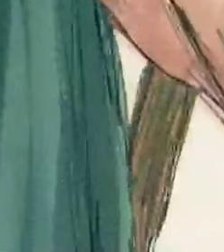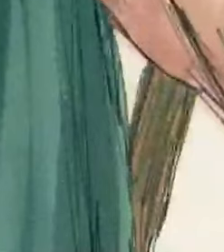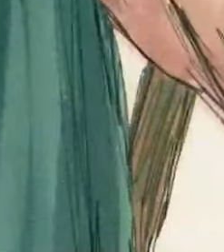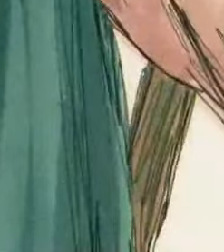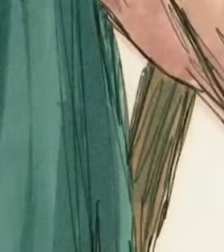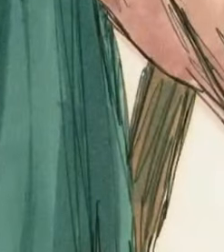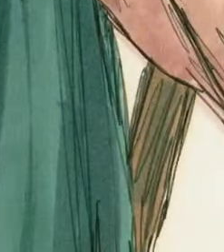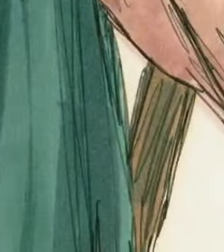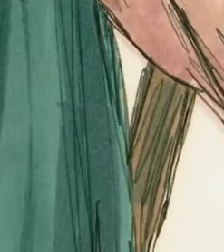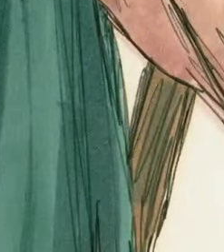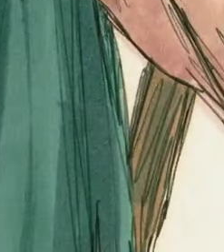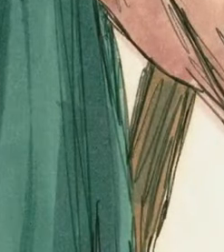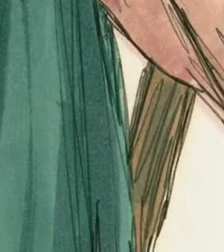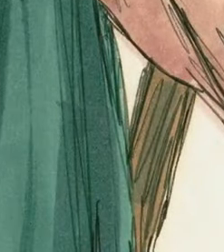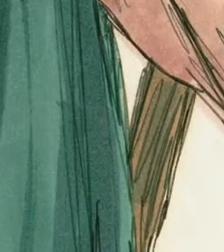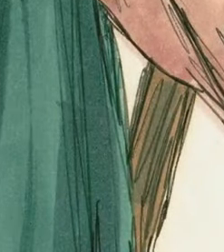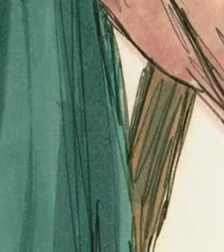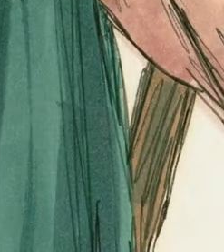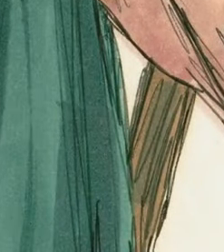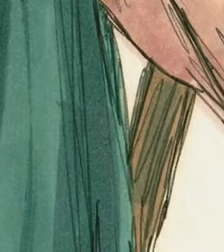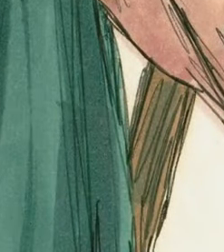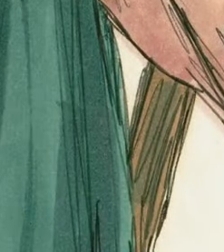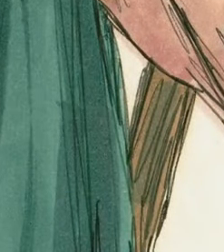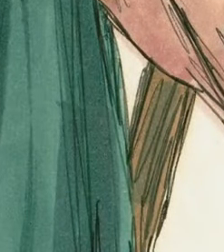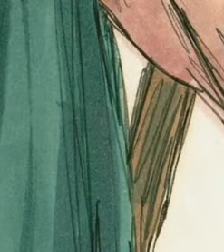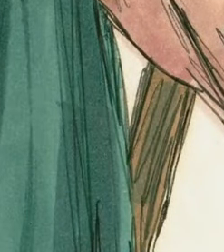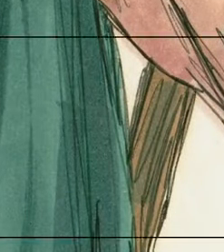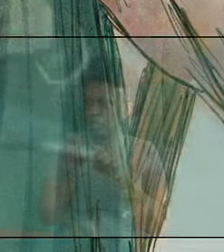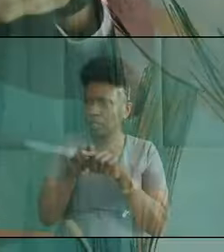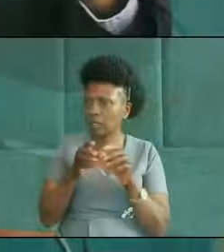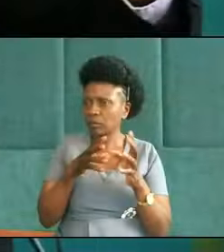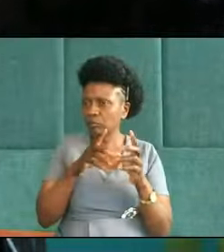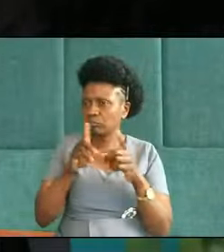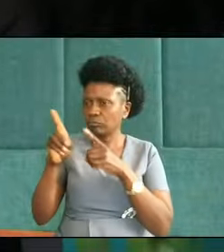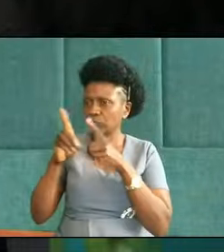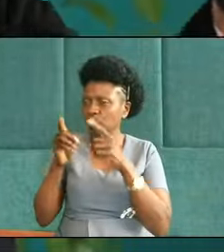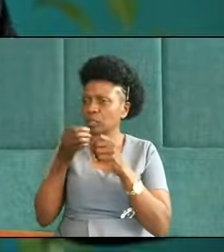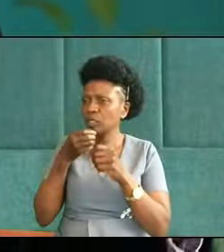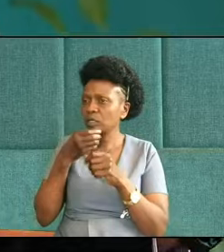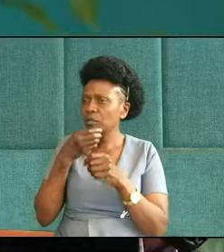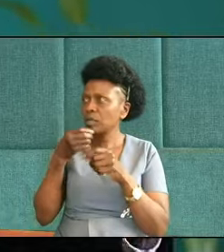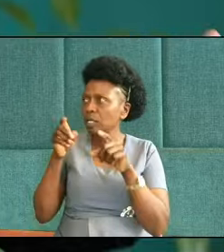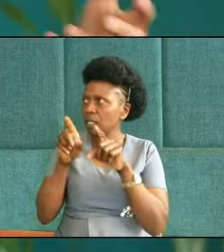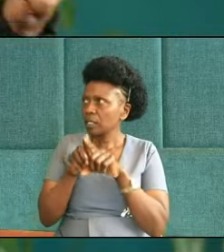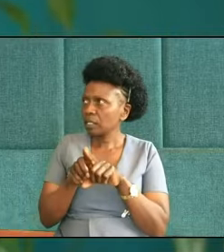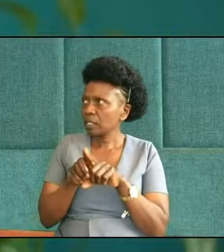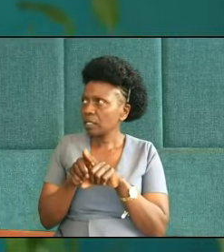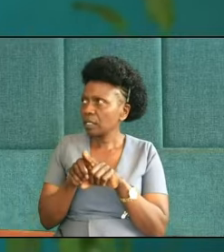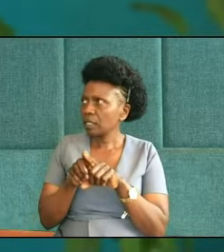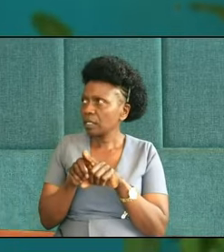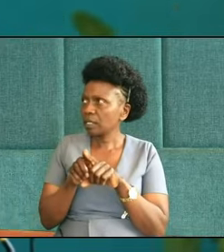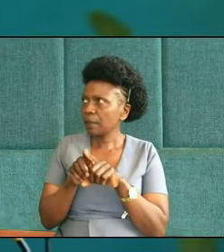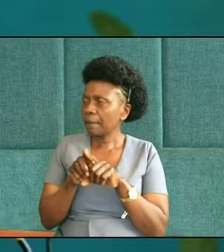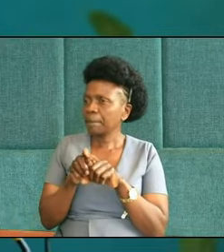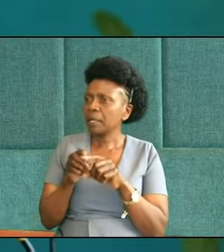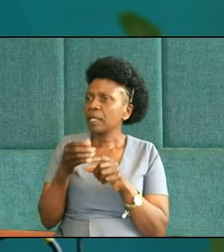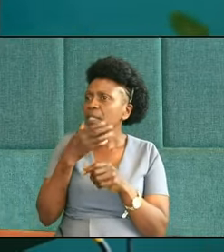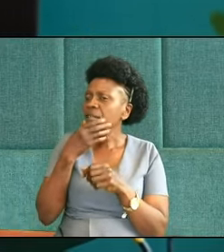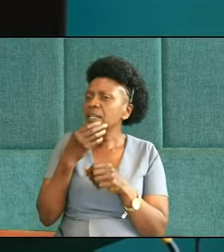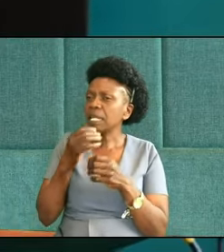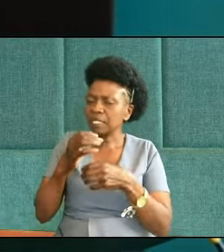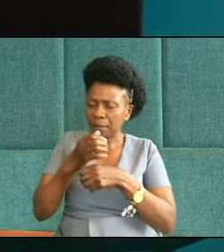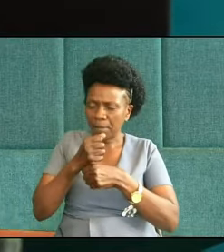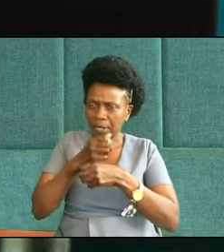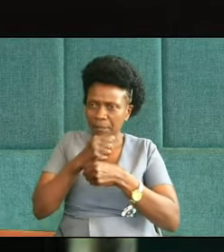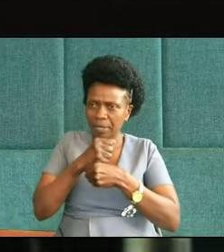What do you know? You know the back story. The brothers had come along to their father with this coat of many colors that had blood on it, and they